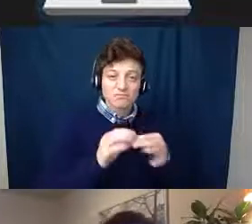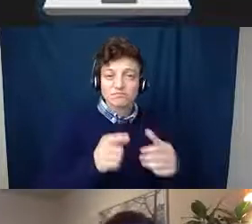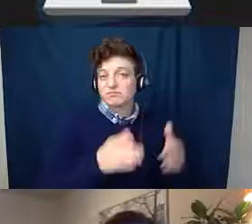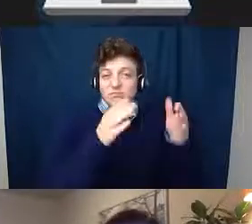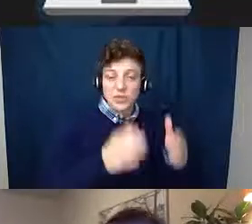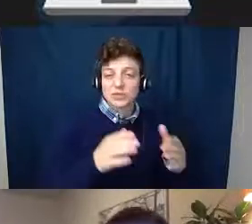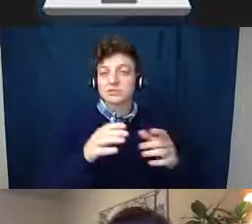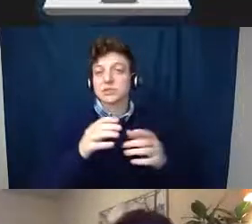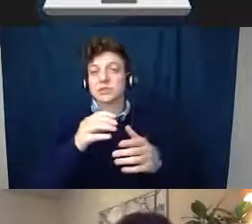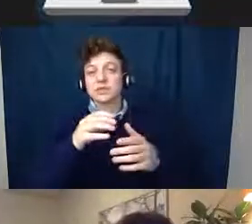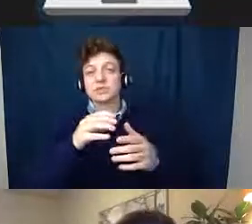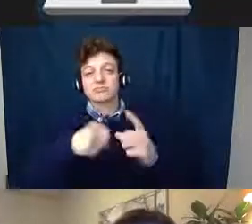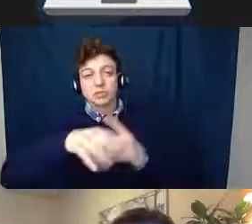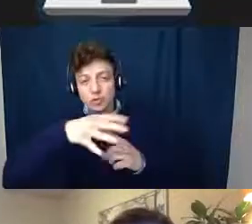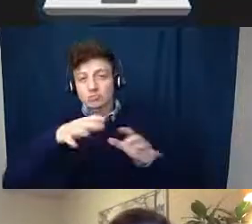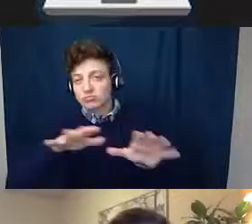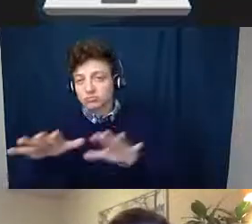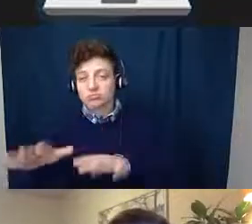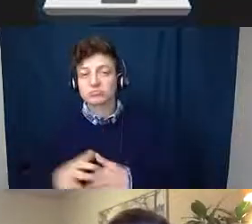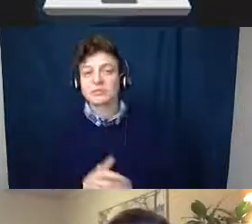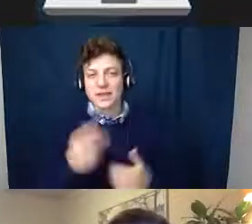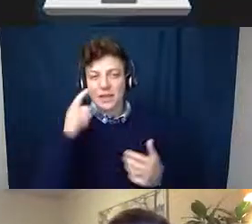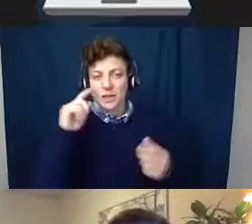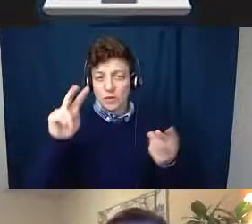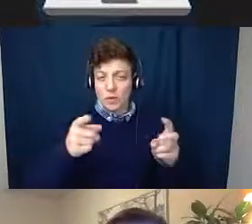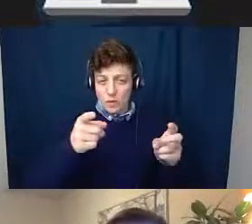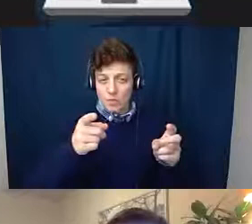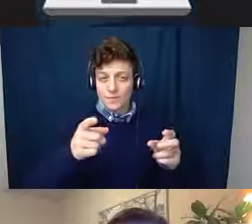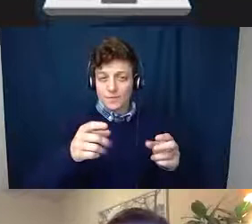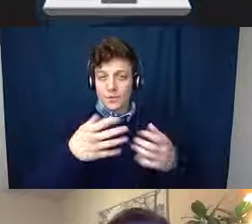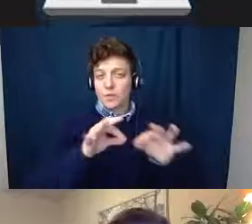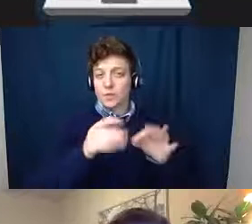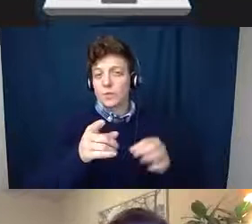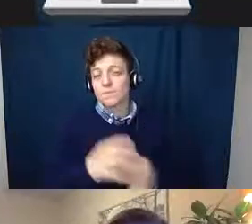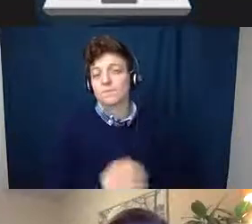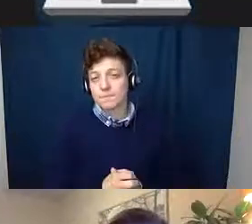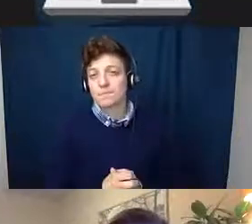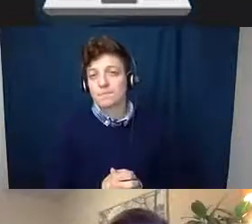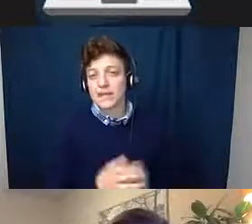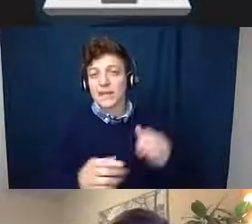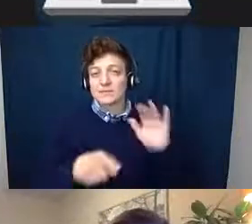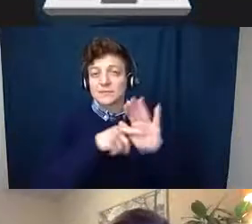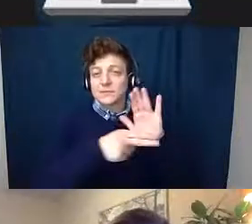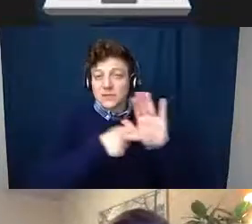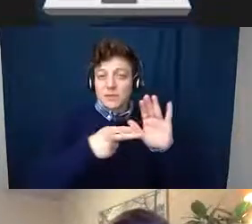one example, a quote that I think is resonant is, "The stigma of having gone to prison will always be with me."